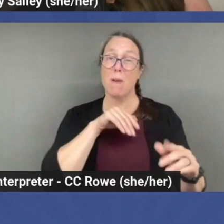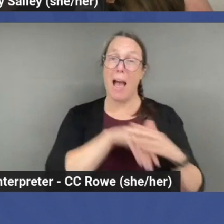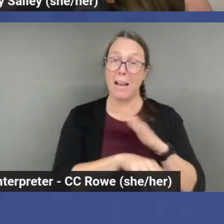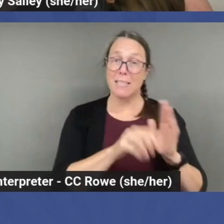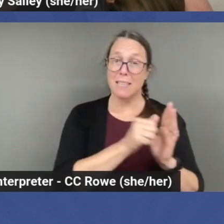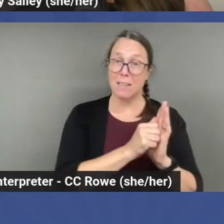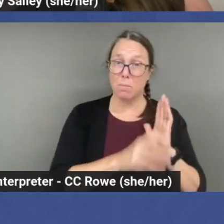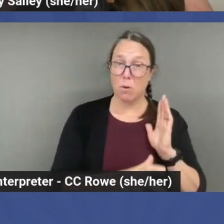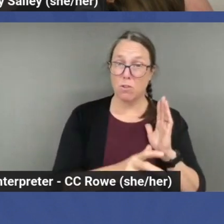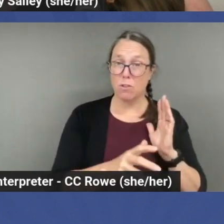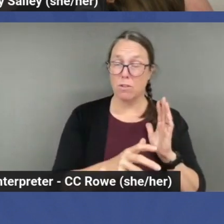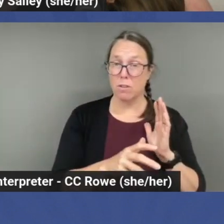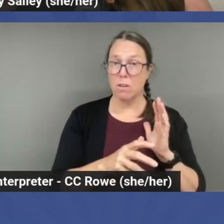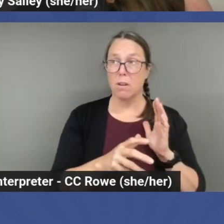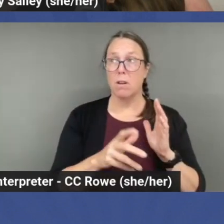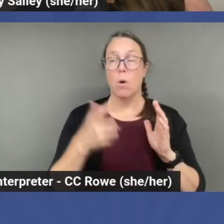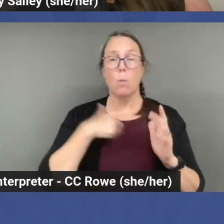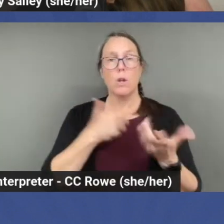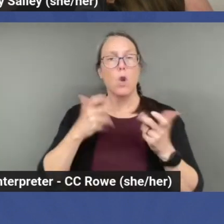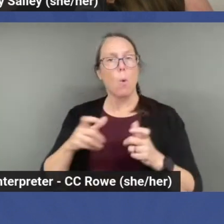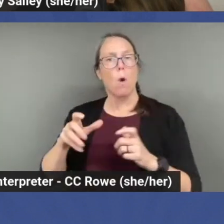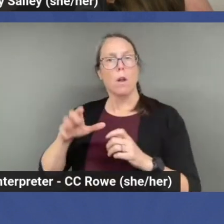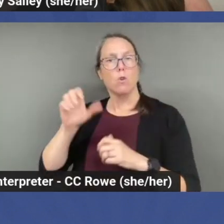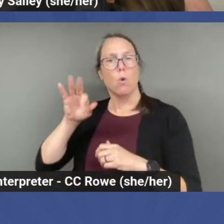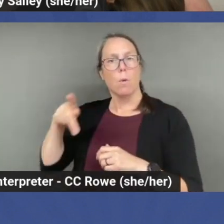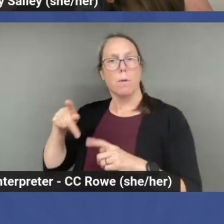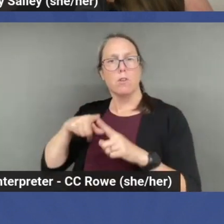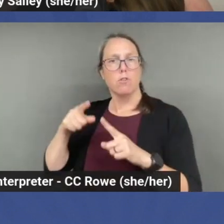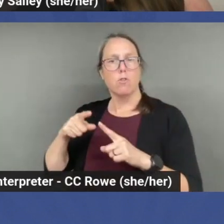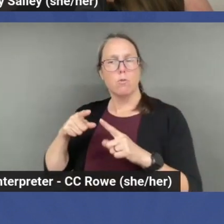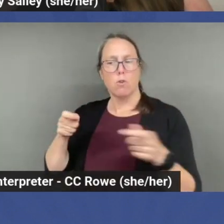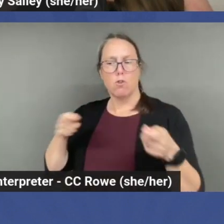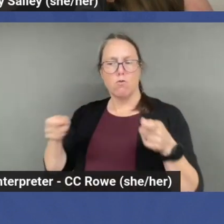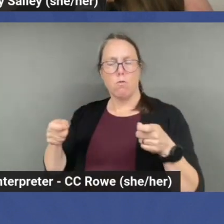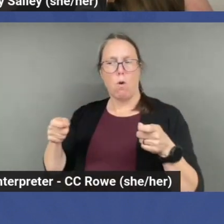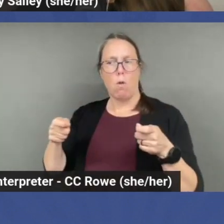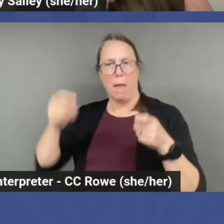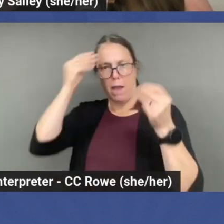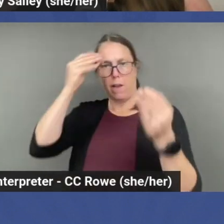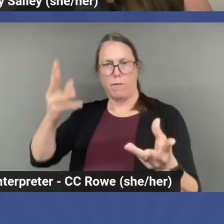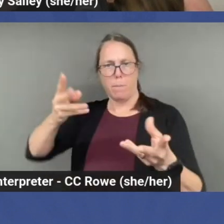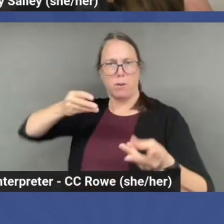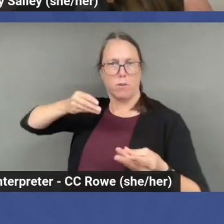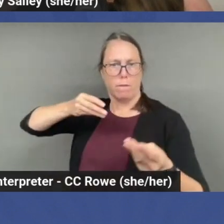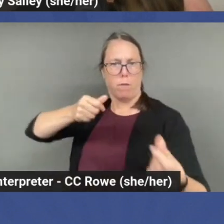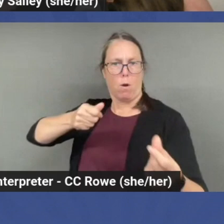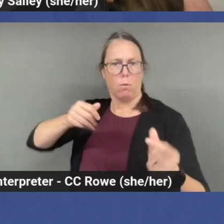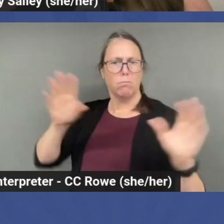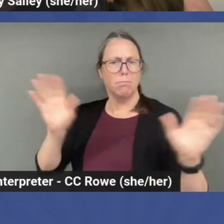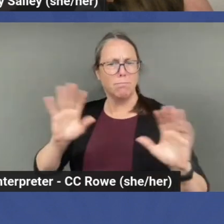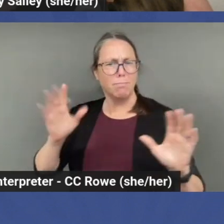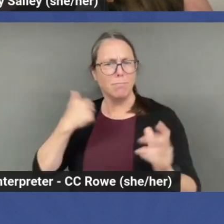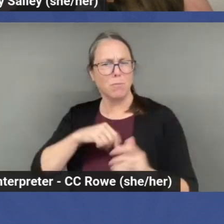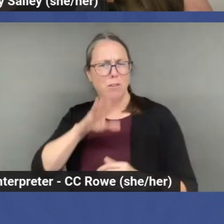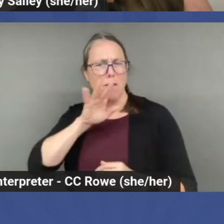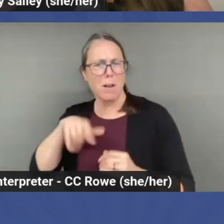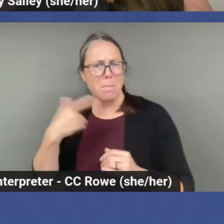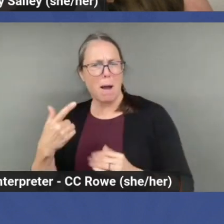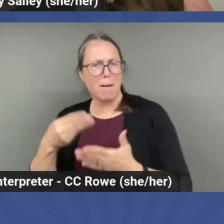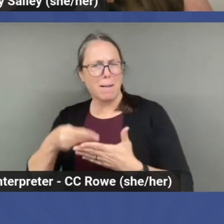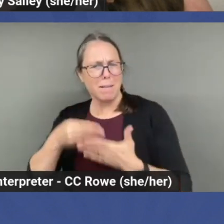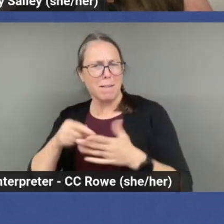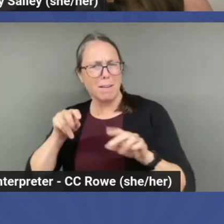where corporations really control the flow of information at all. Right? We're talking about like surveillance capitalism rules